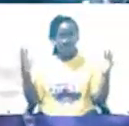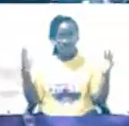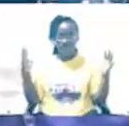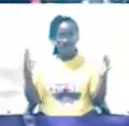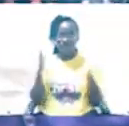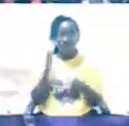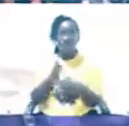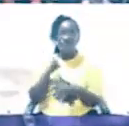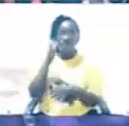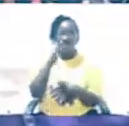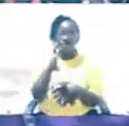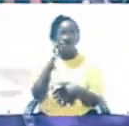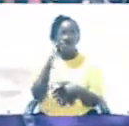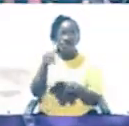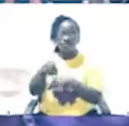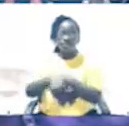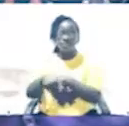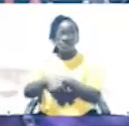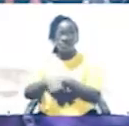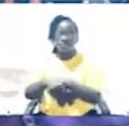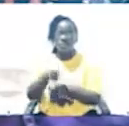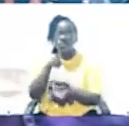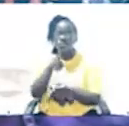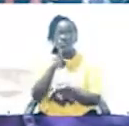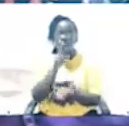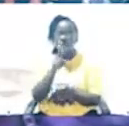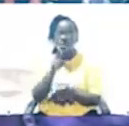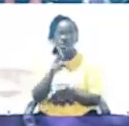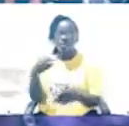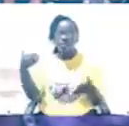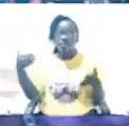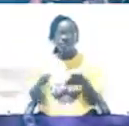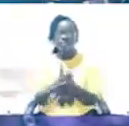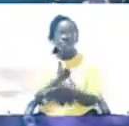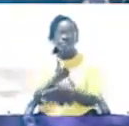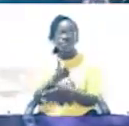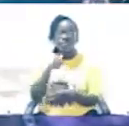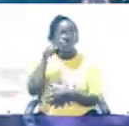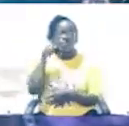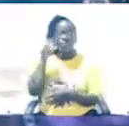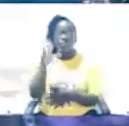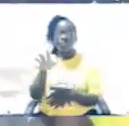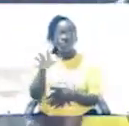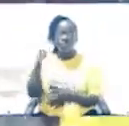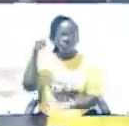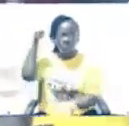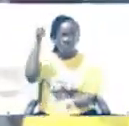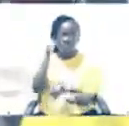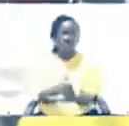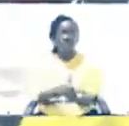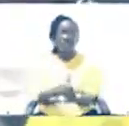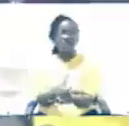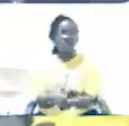After tonight, you are a brand new woman.